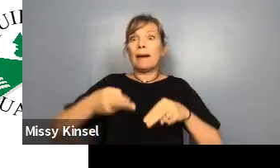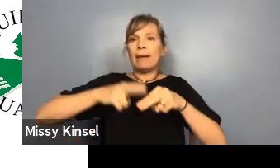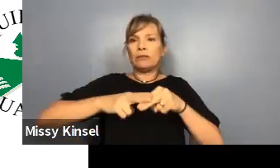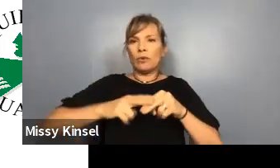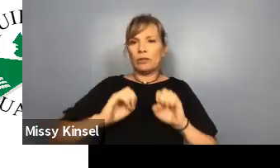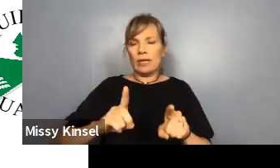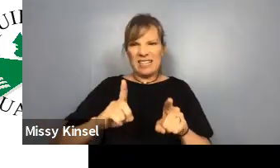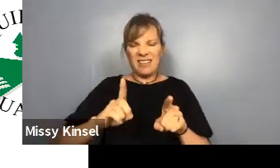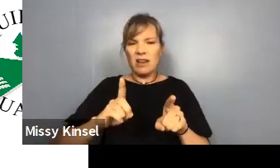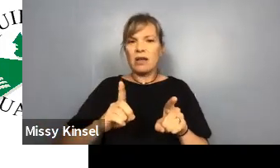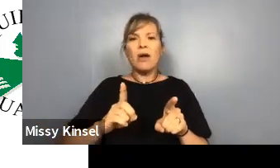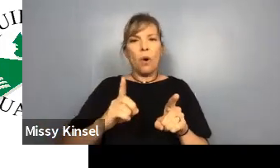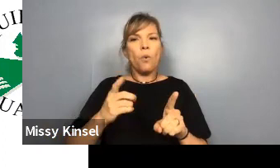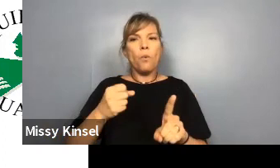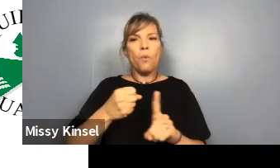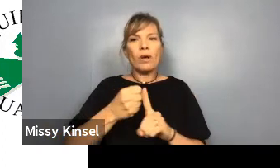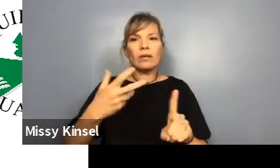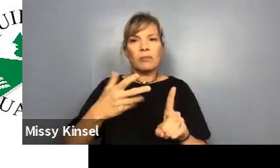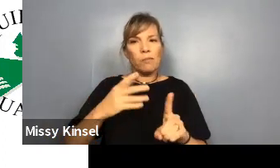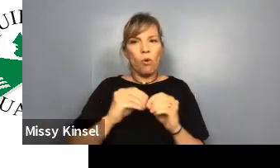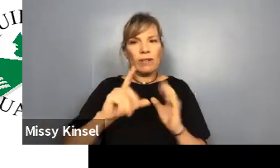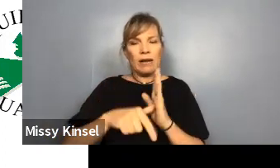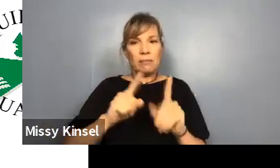minute. If it's asking you to waive that